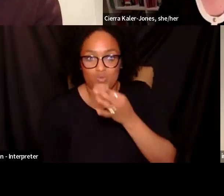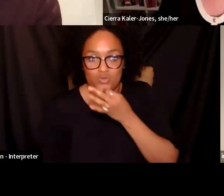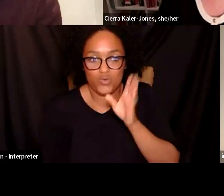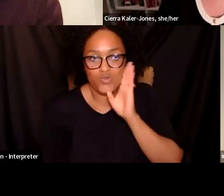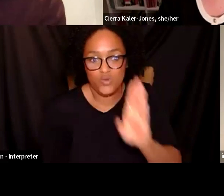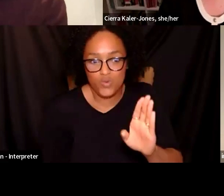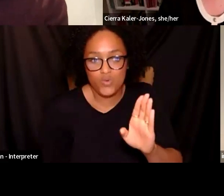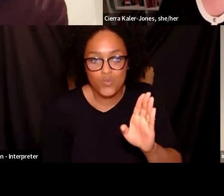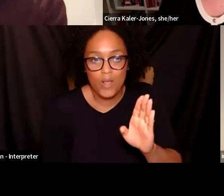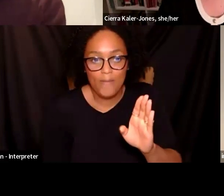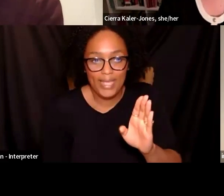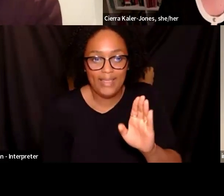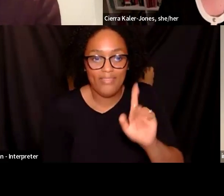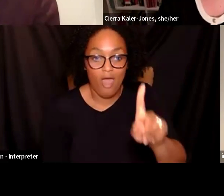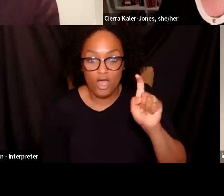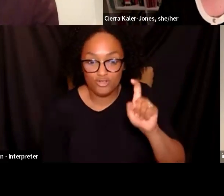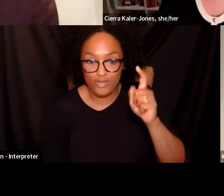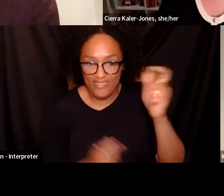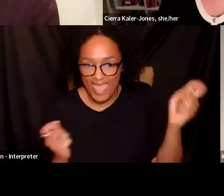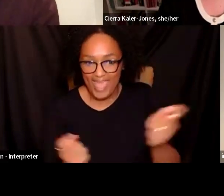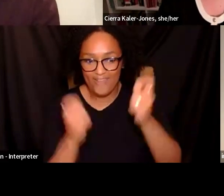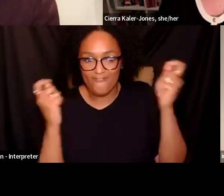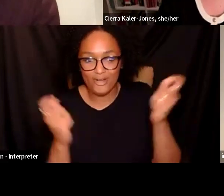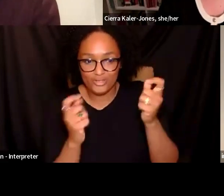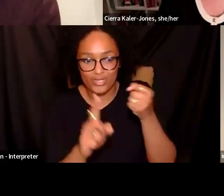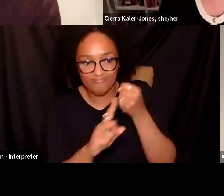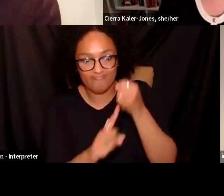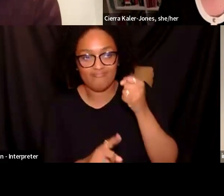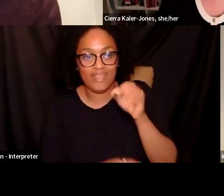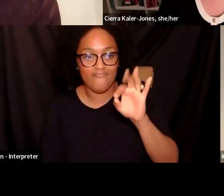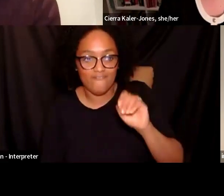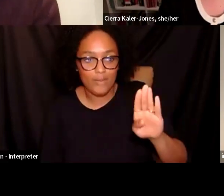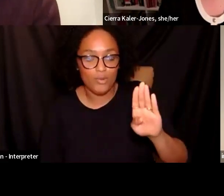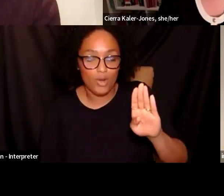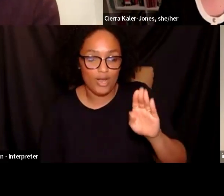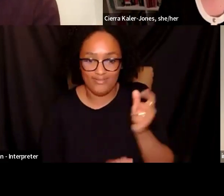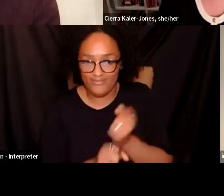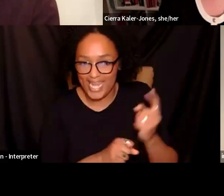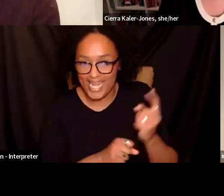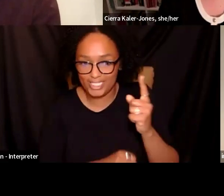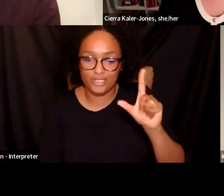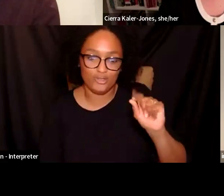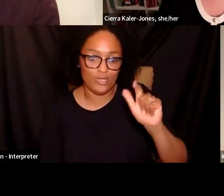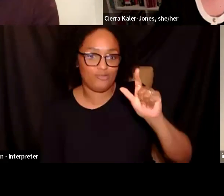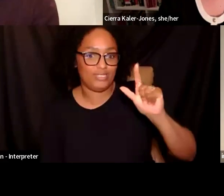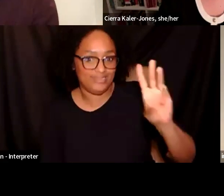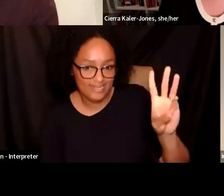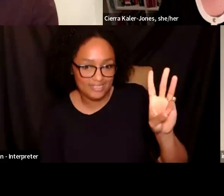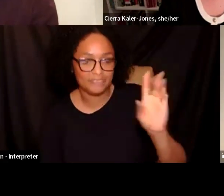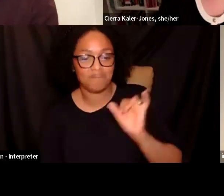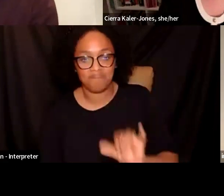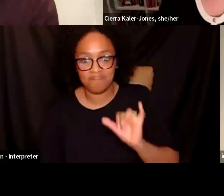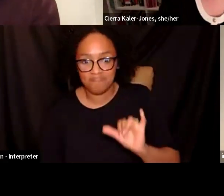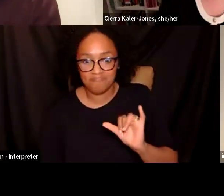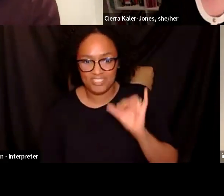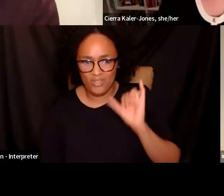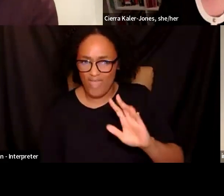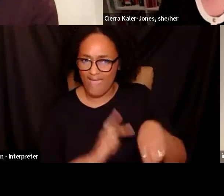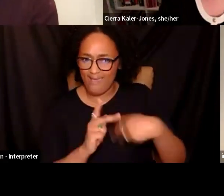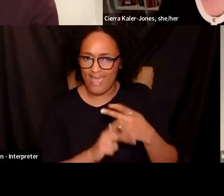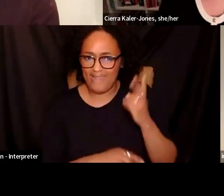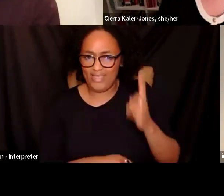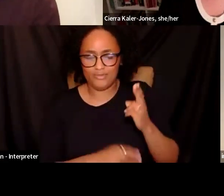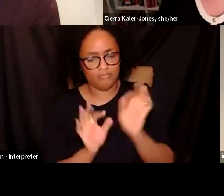we've kind of inherited something that for a long period of time we've taken for granted when it comes to Black History Month. But I think many of us in this moment